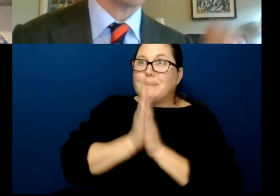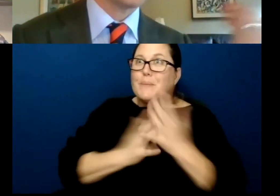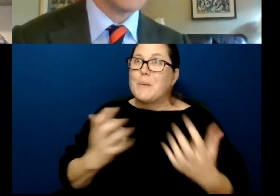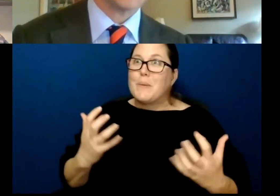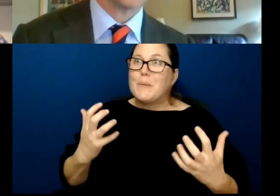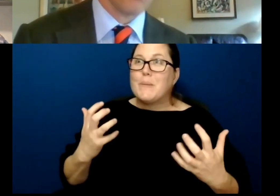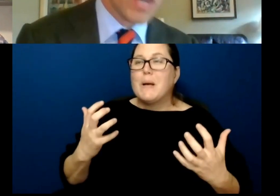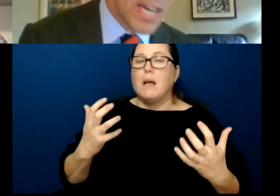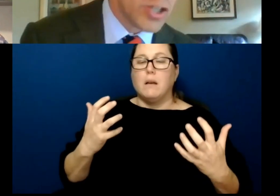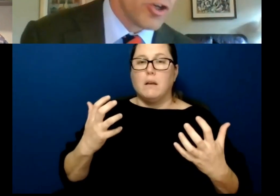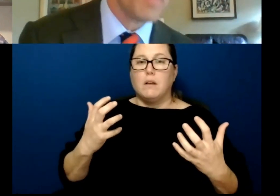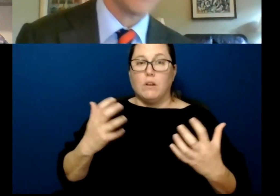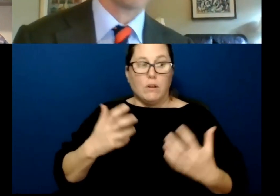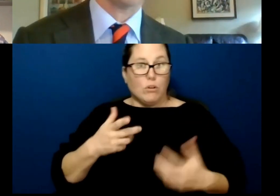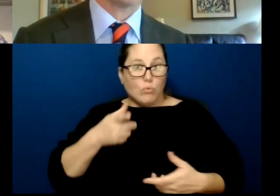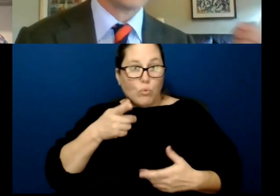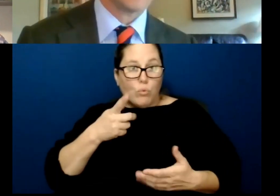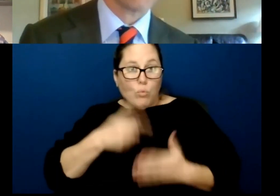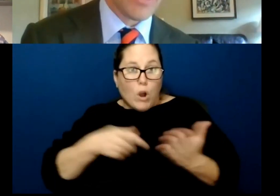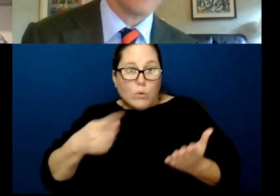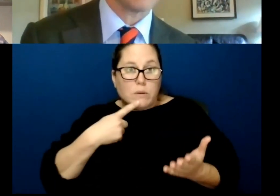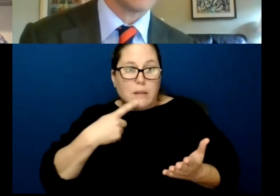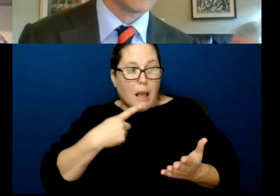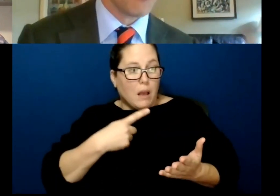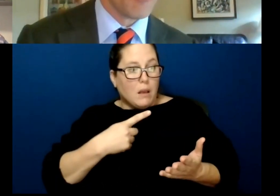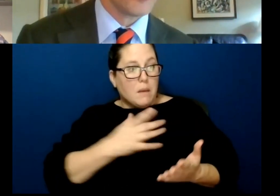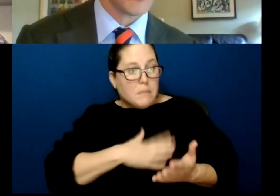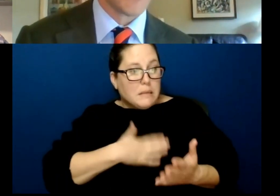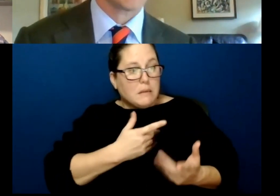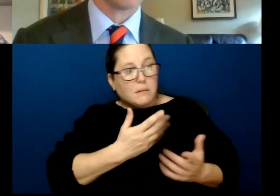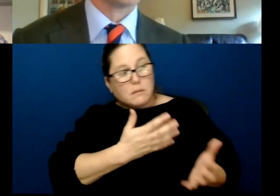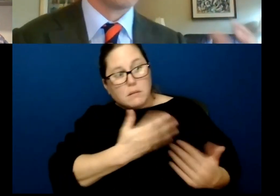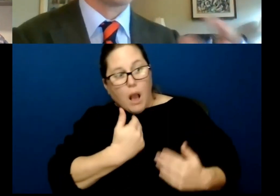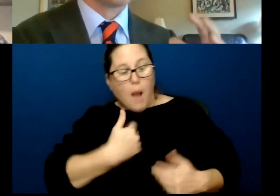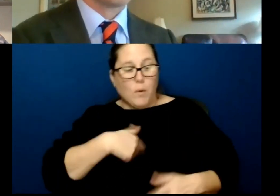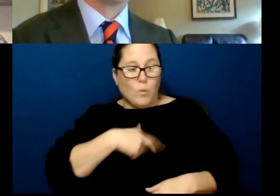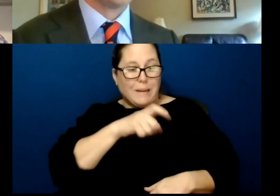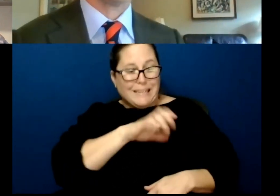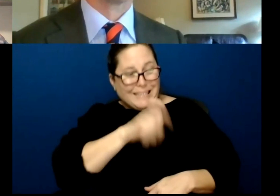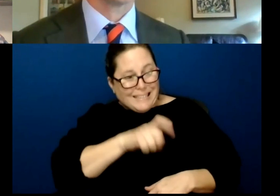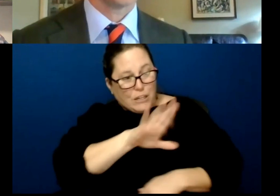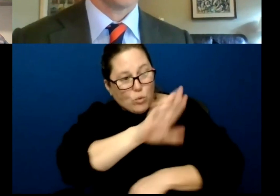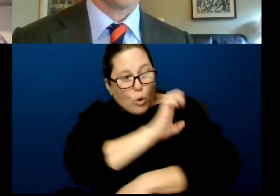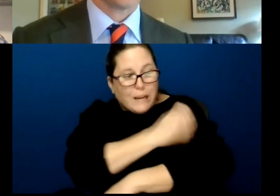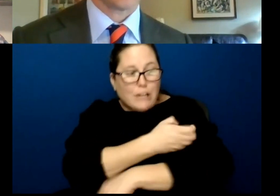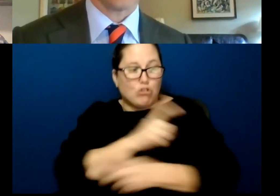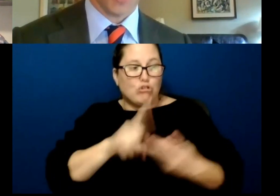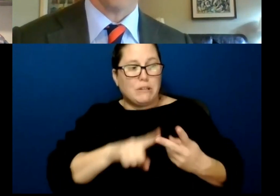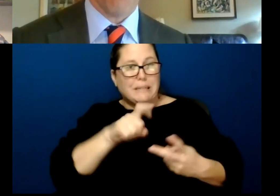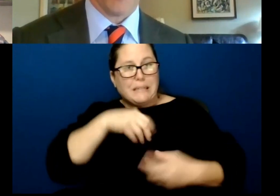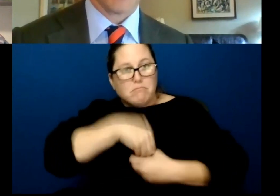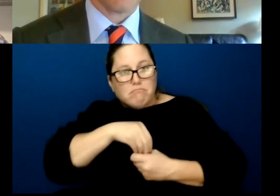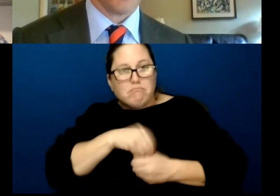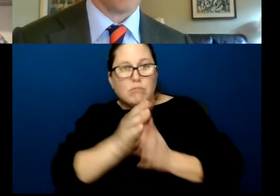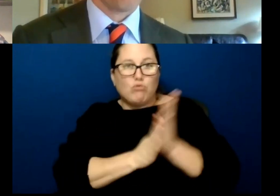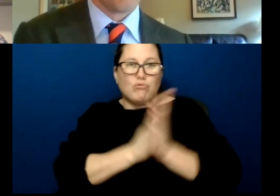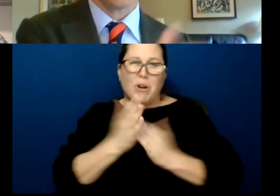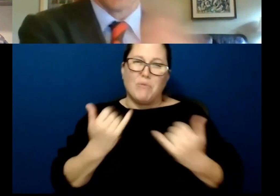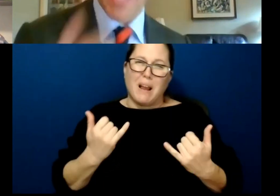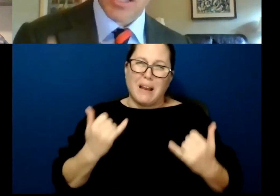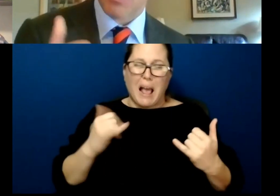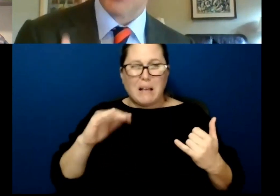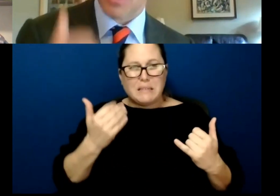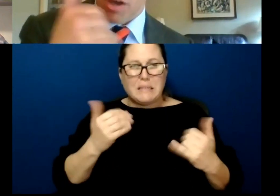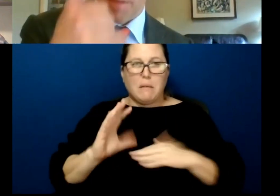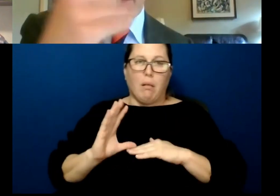still come in? We need good people. We need your energy. We need your enthusiasm, even though right now it's at a low point. What